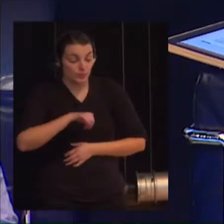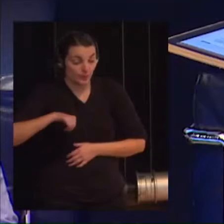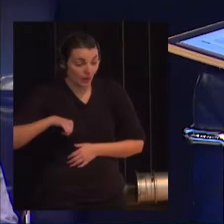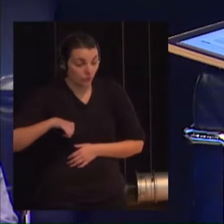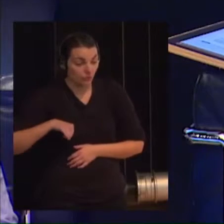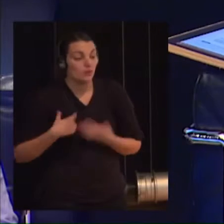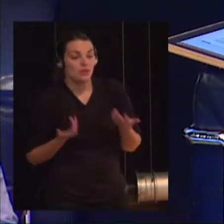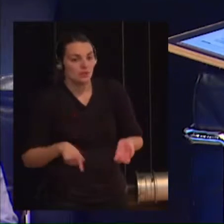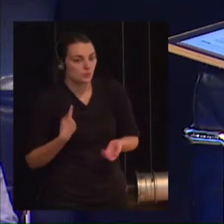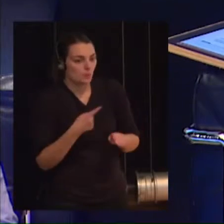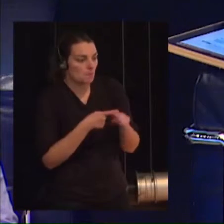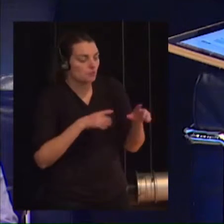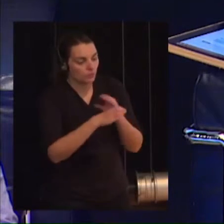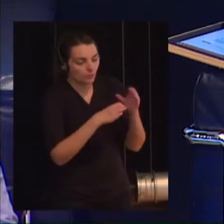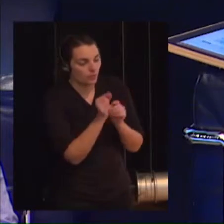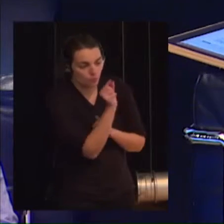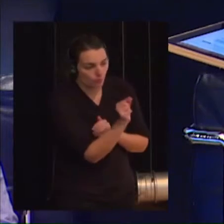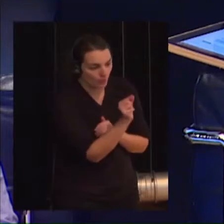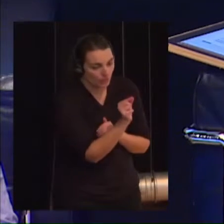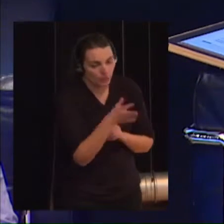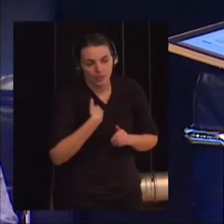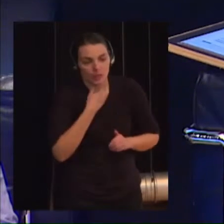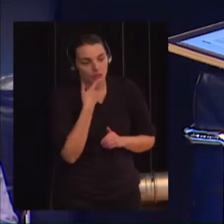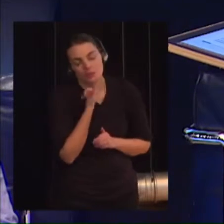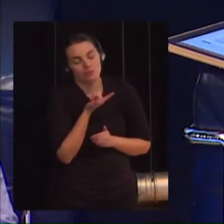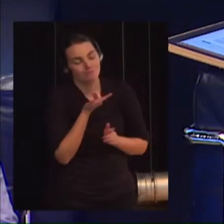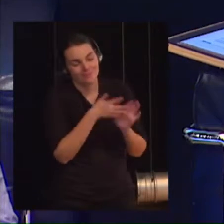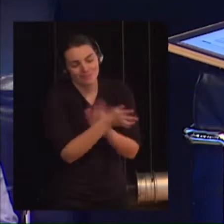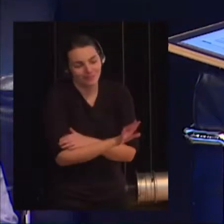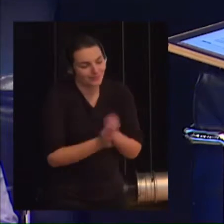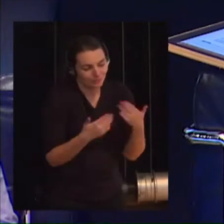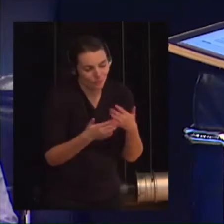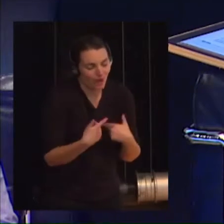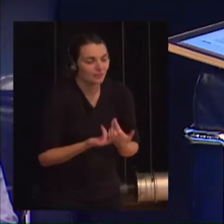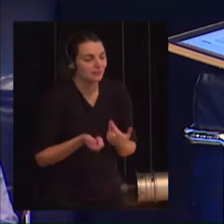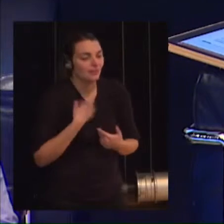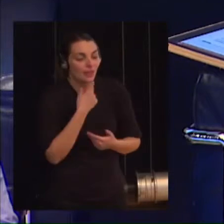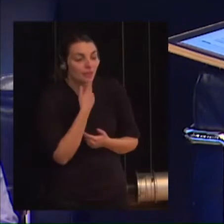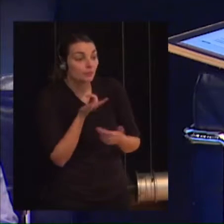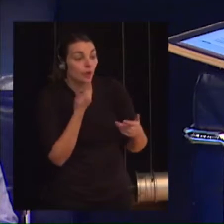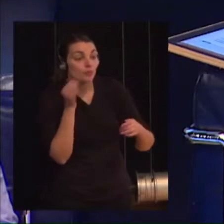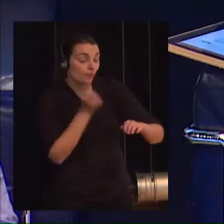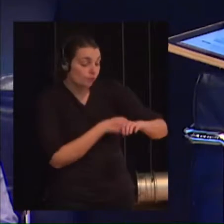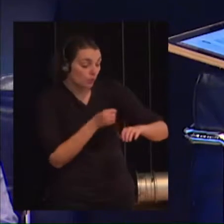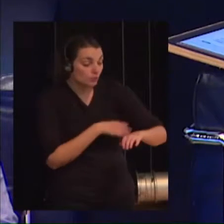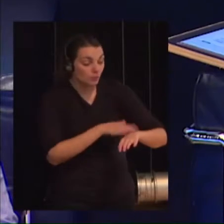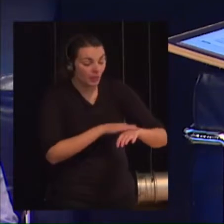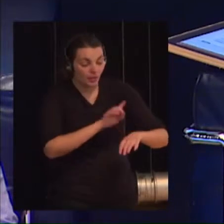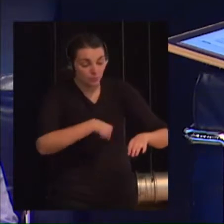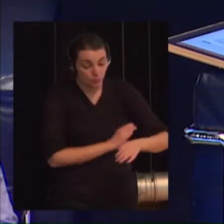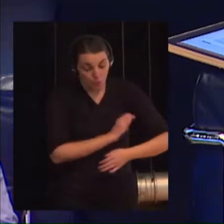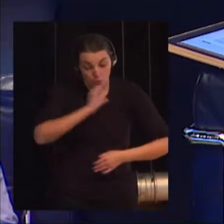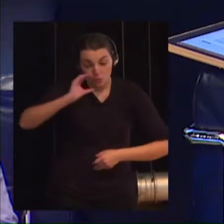codified. Would you ask that question, how much of that money goes to media? No one knows because it's so small that there is no even a line in the